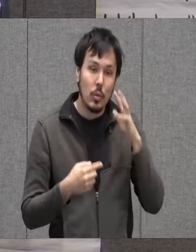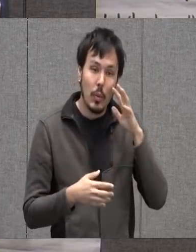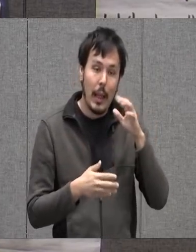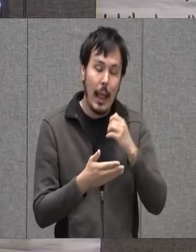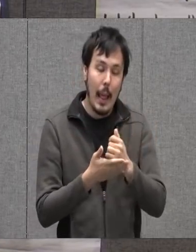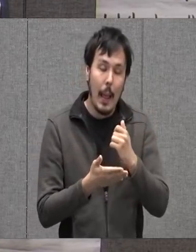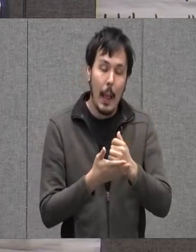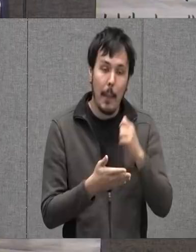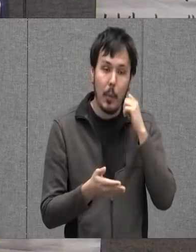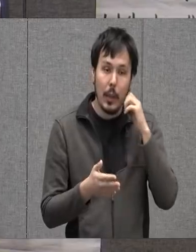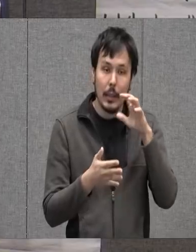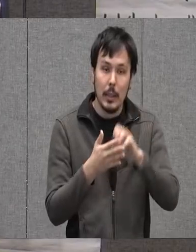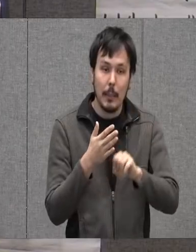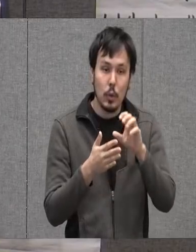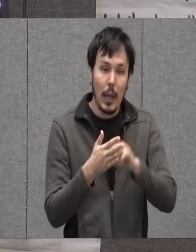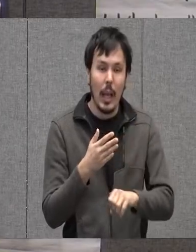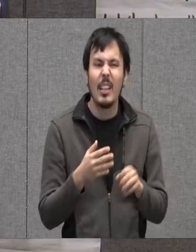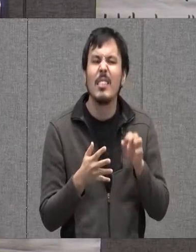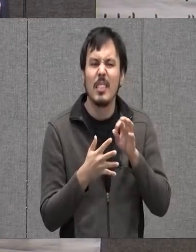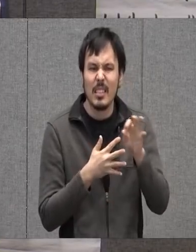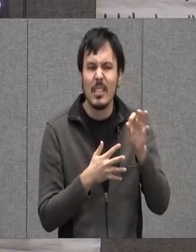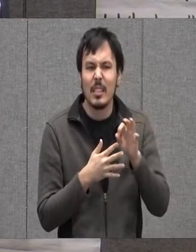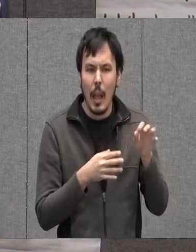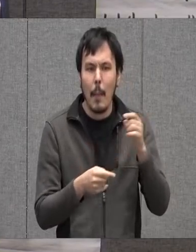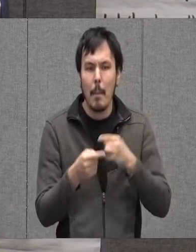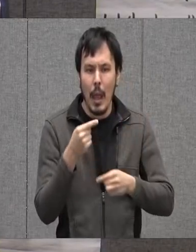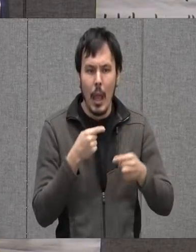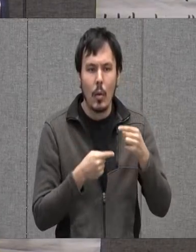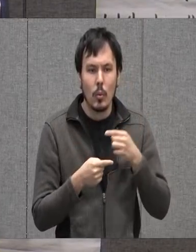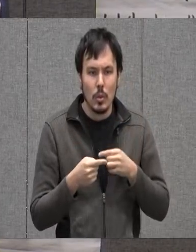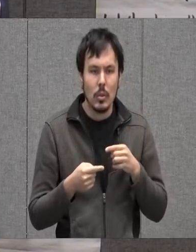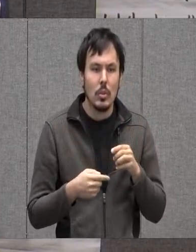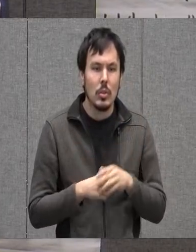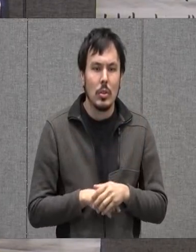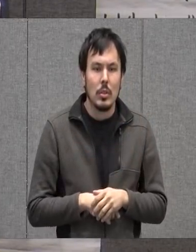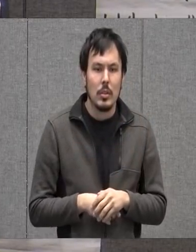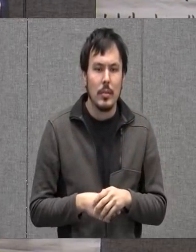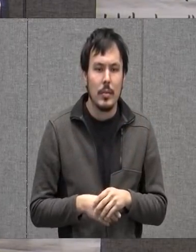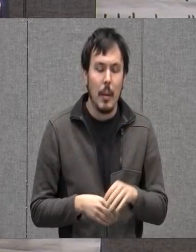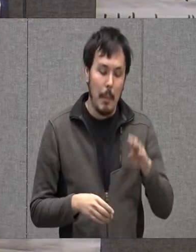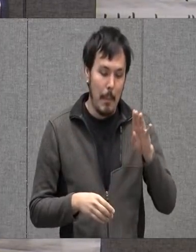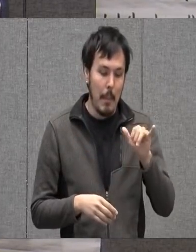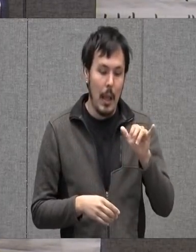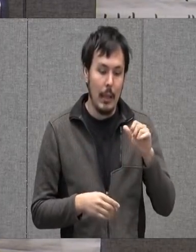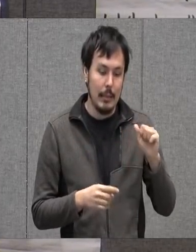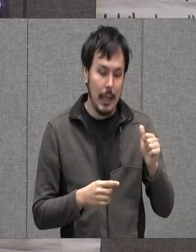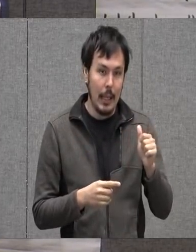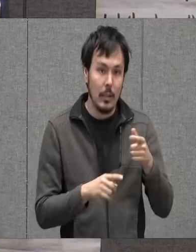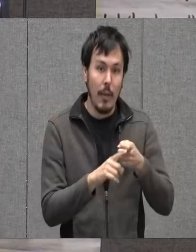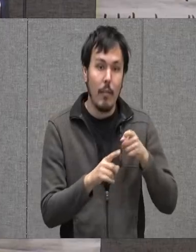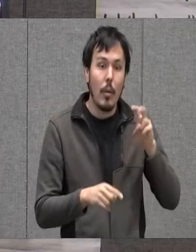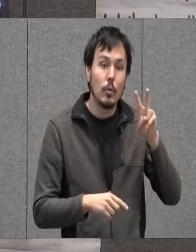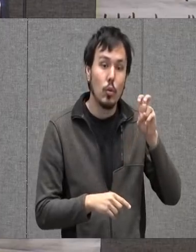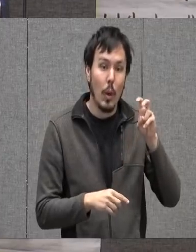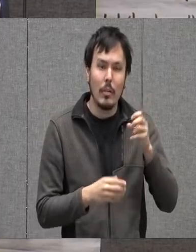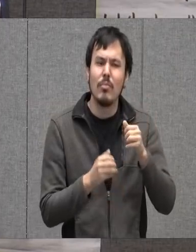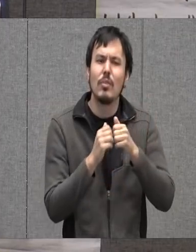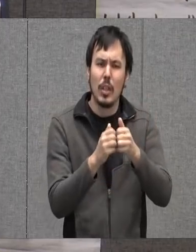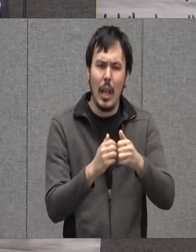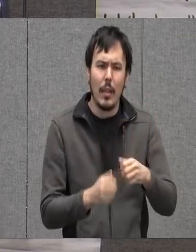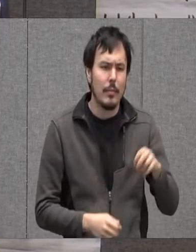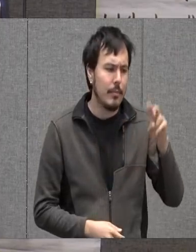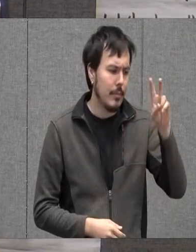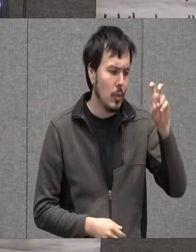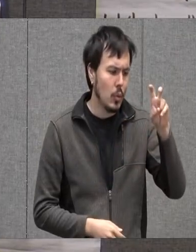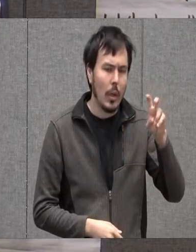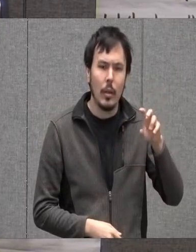subtracting. So let's try counting backwards from 200 by tens. Count with me. 200,